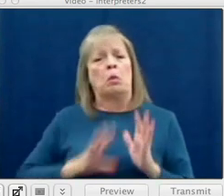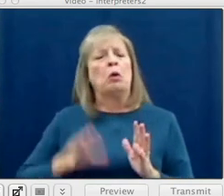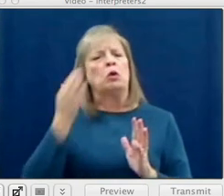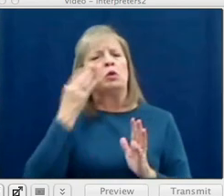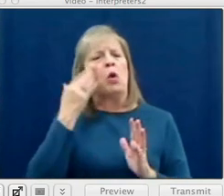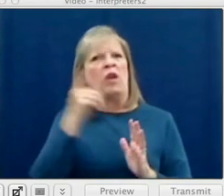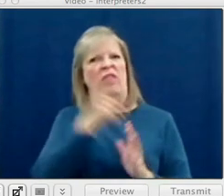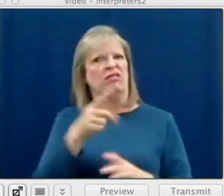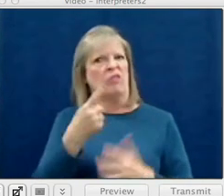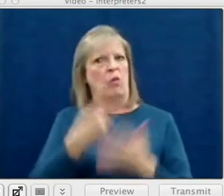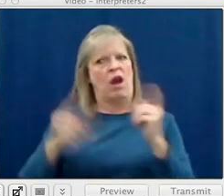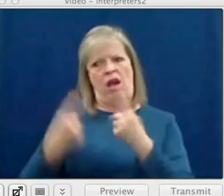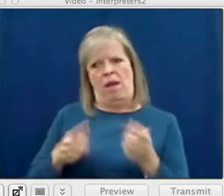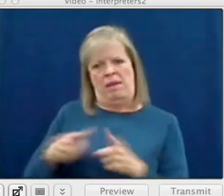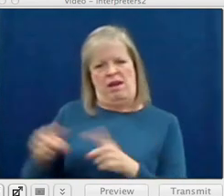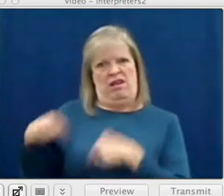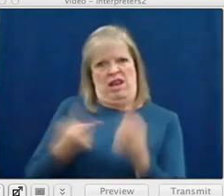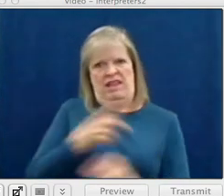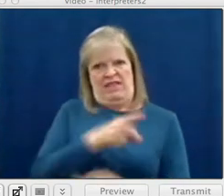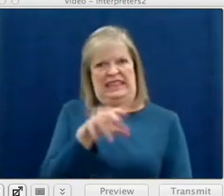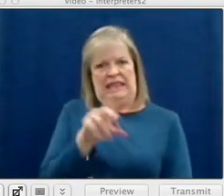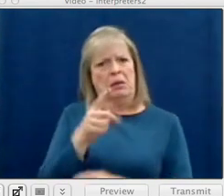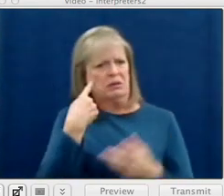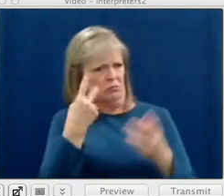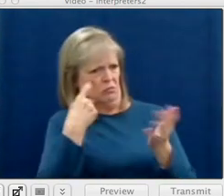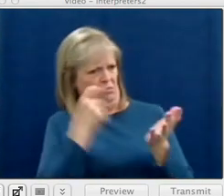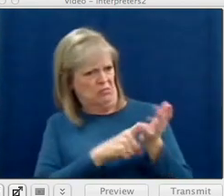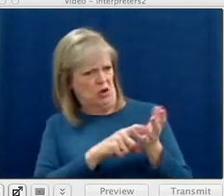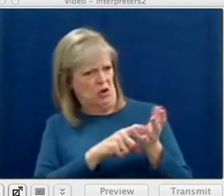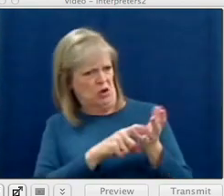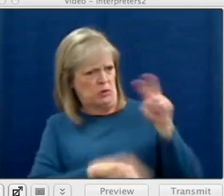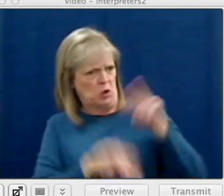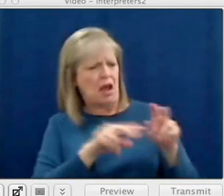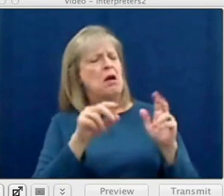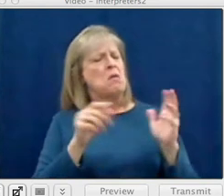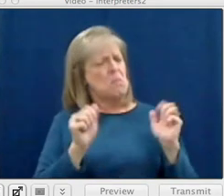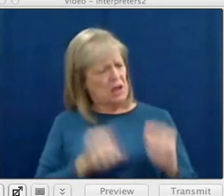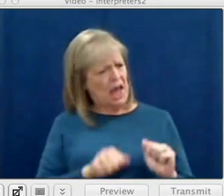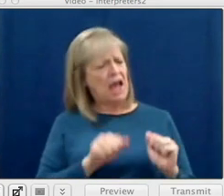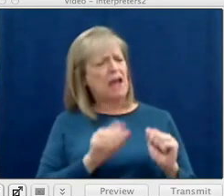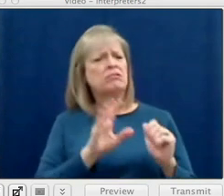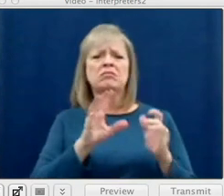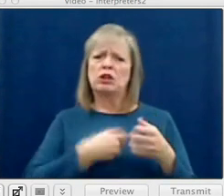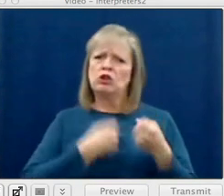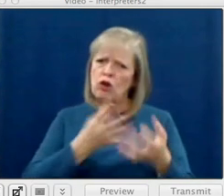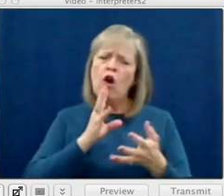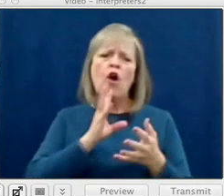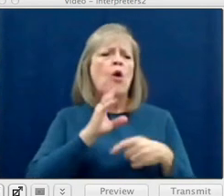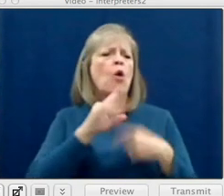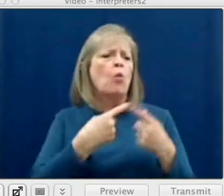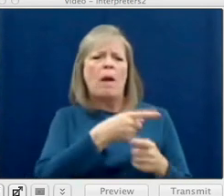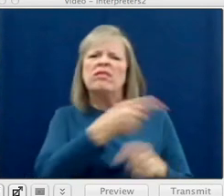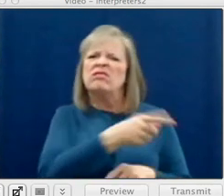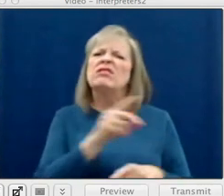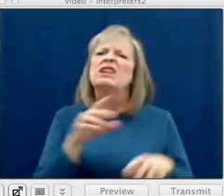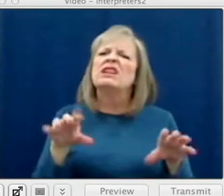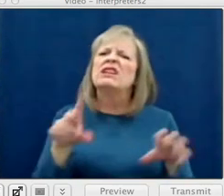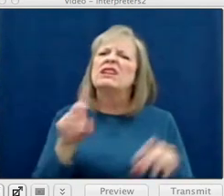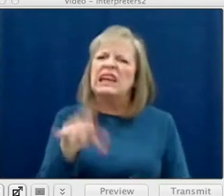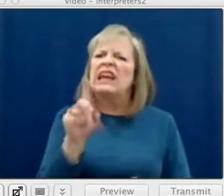they're mostly able to talk about and identify what they did. Perhaps the only thing they might need help with when it comes to that